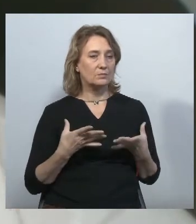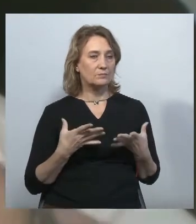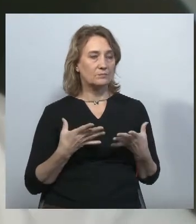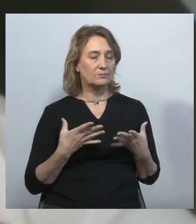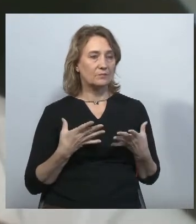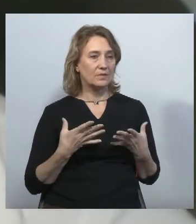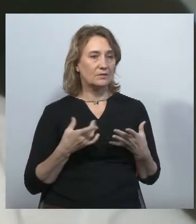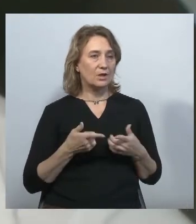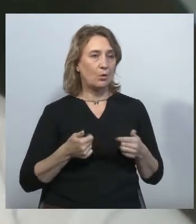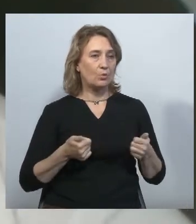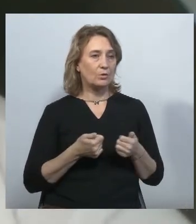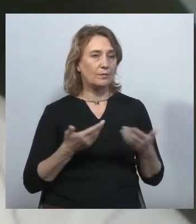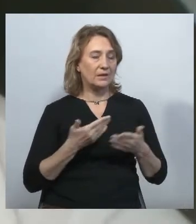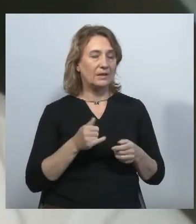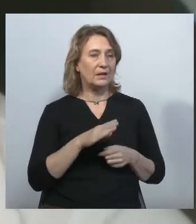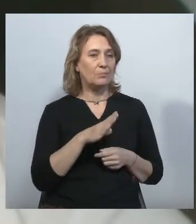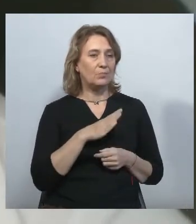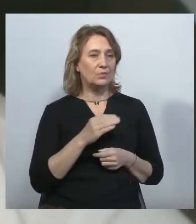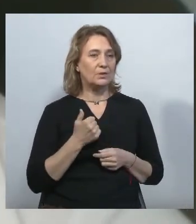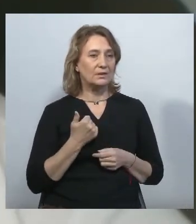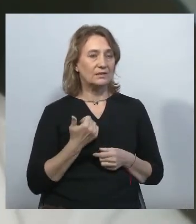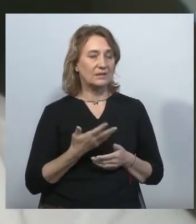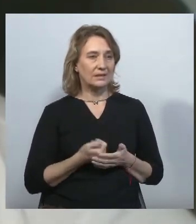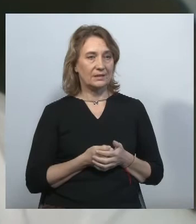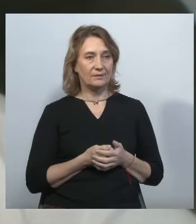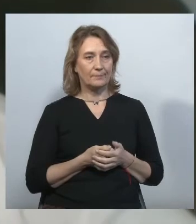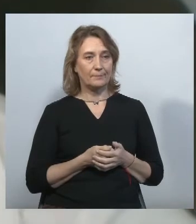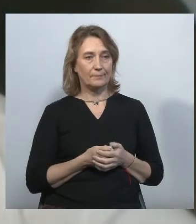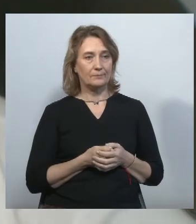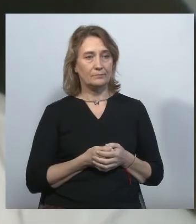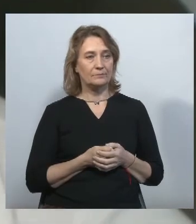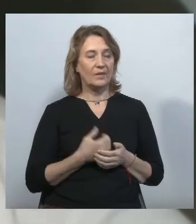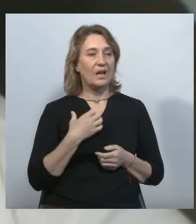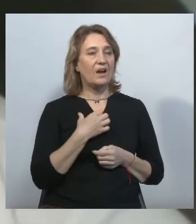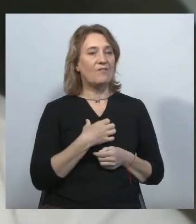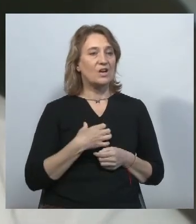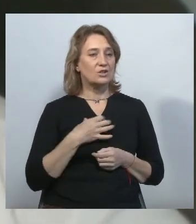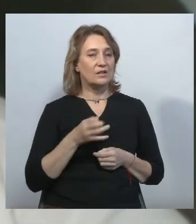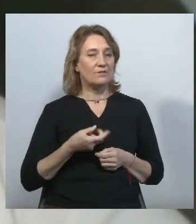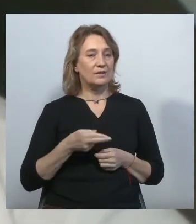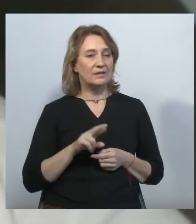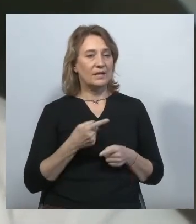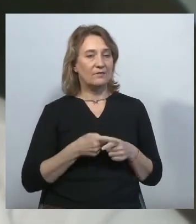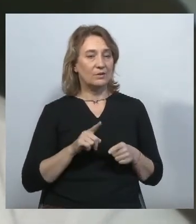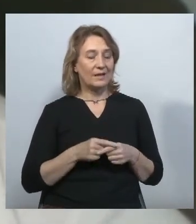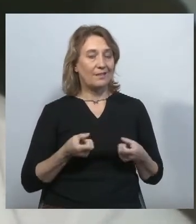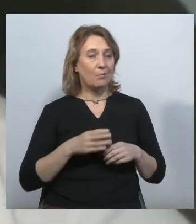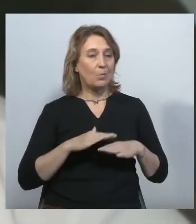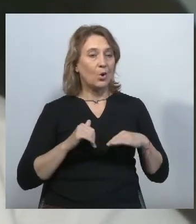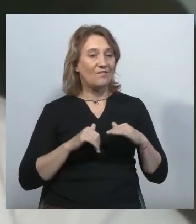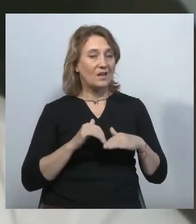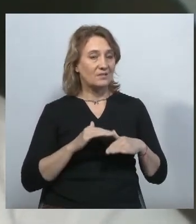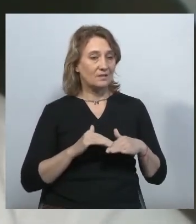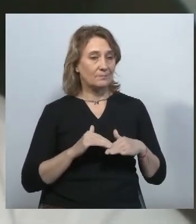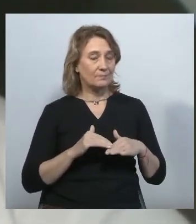self-regulatory or professional unions bodies who could be so important for this